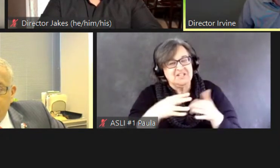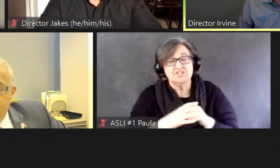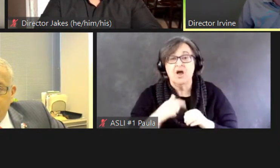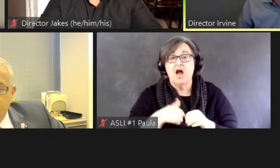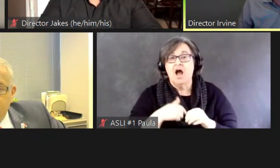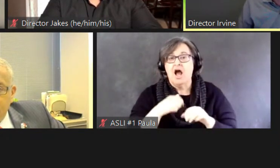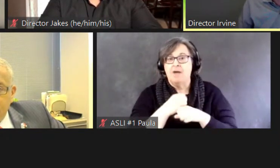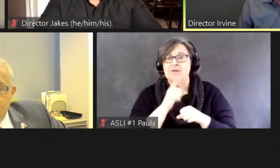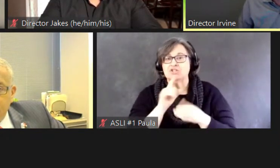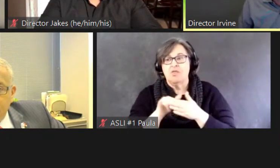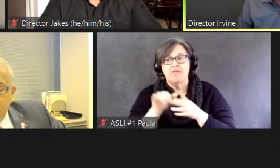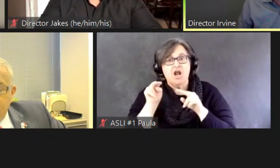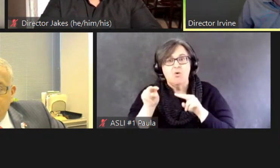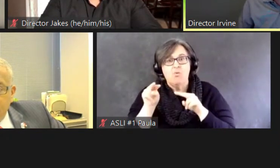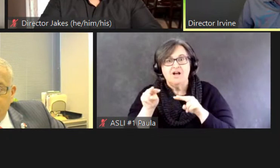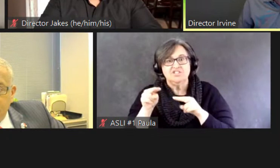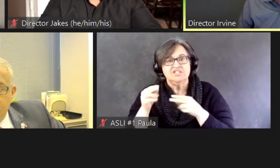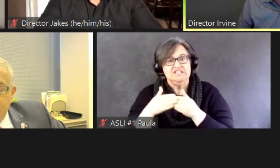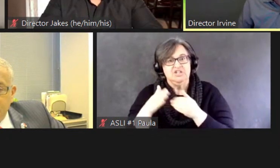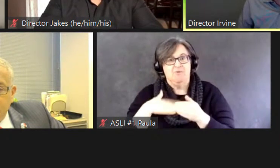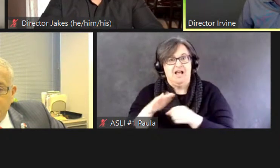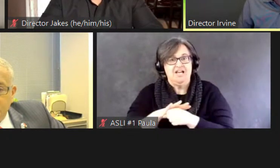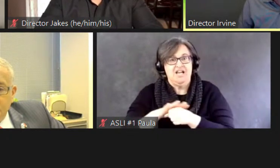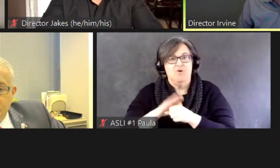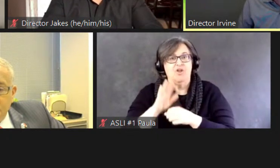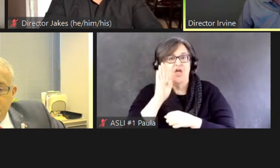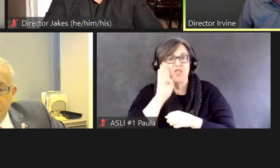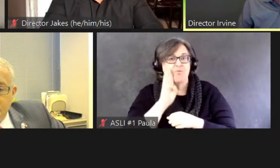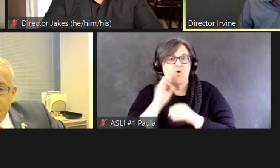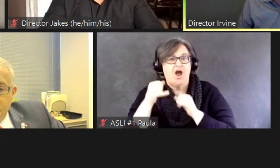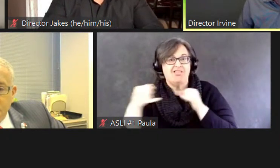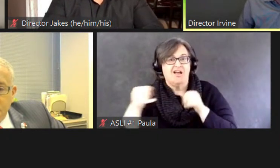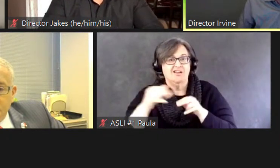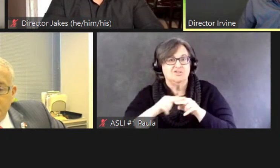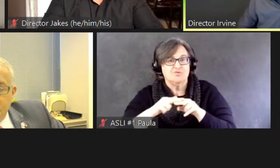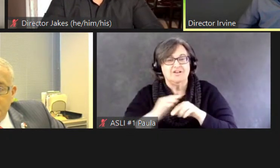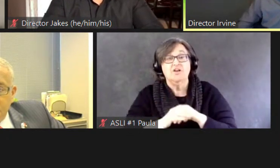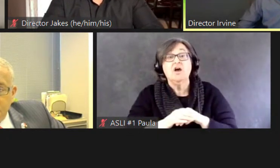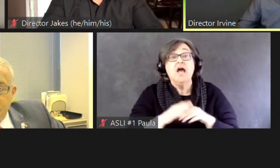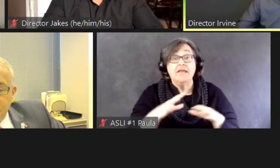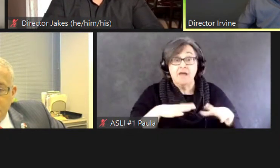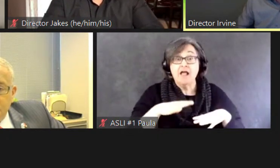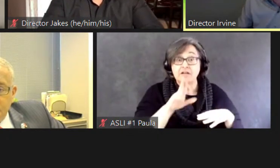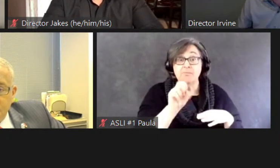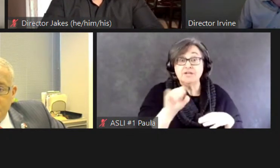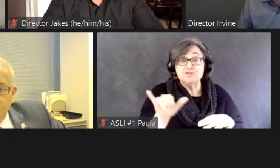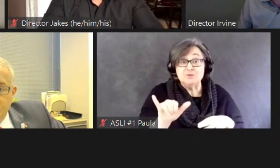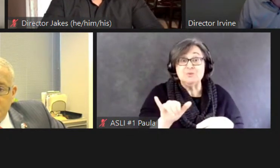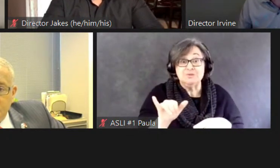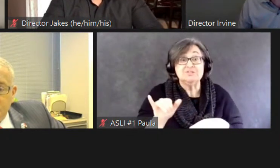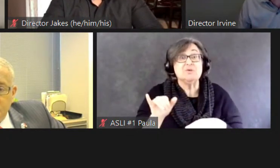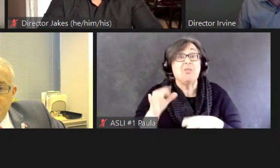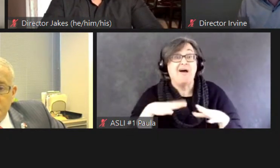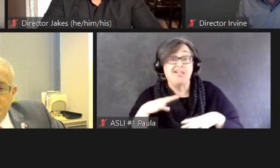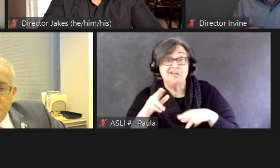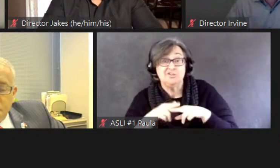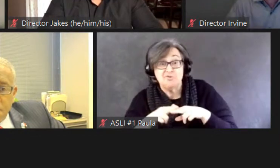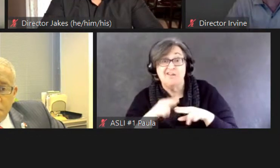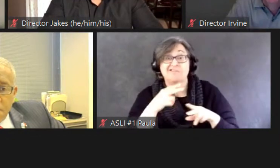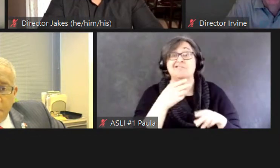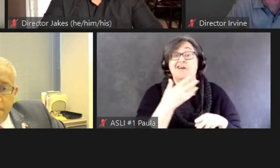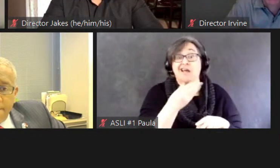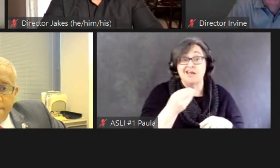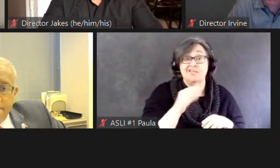through my neighborhood on the Brown Line. So yeah, get out there and get on the holiday train and the holiday bus too. It's a lot of fun. Yeah. Thank you. Yeah. Thank